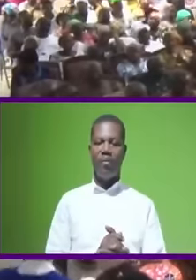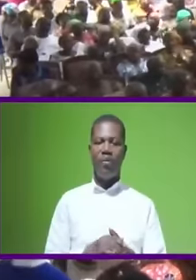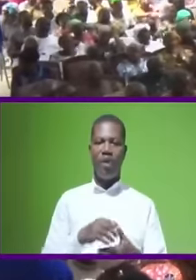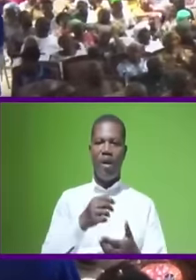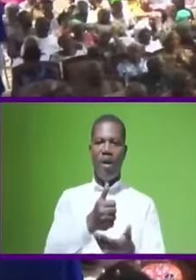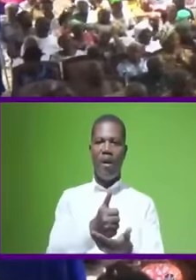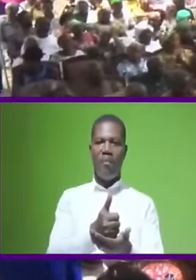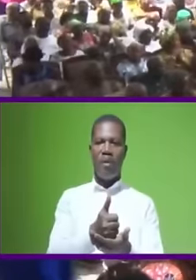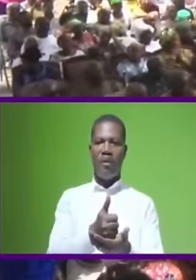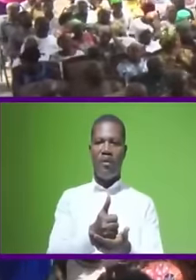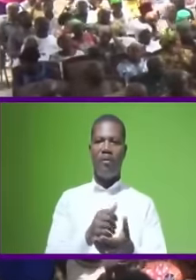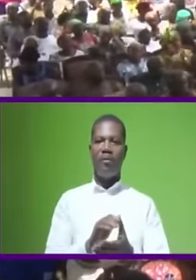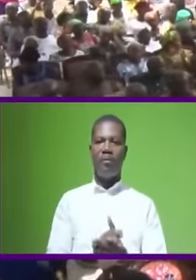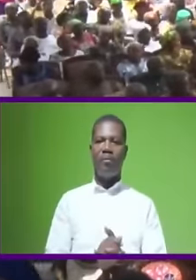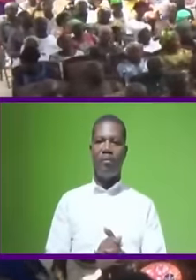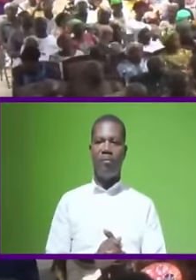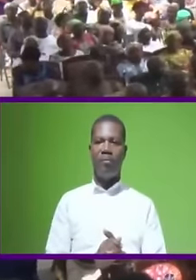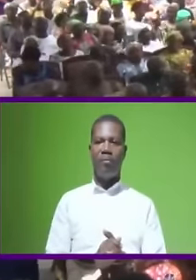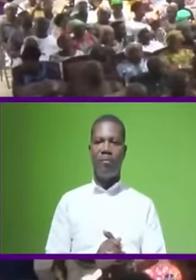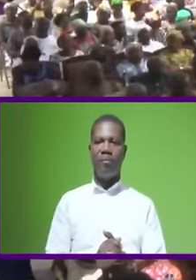Amen. Amen.